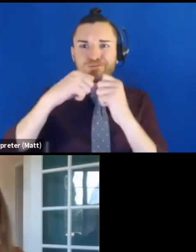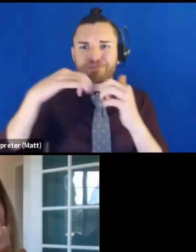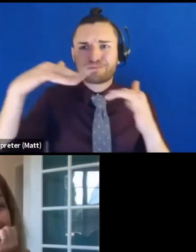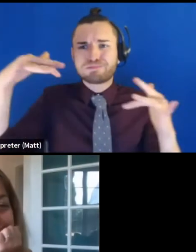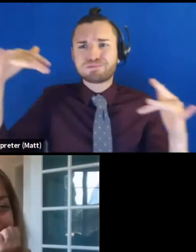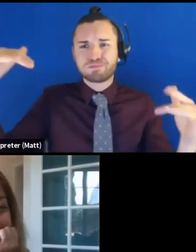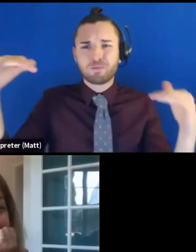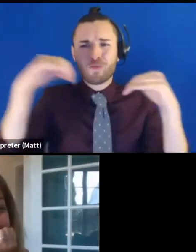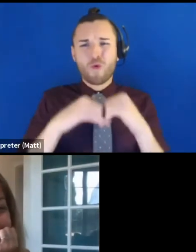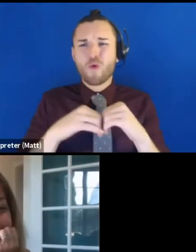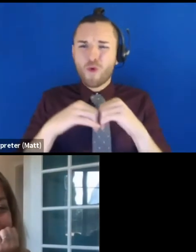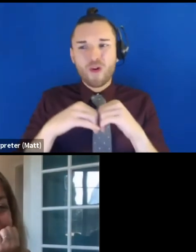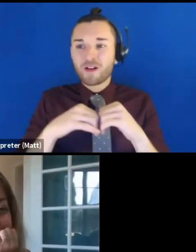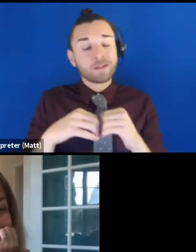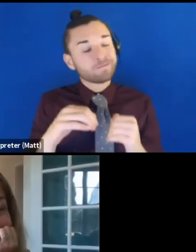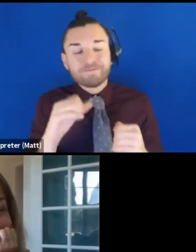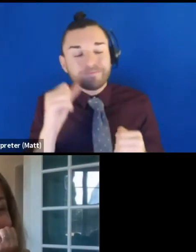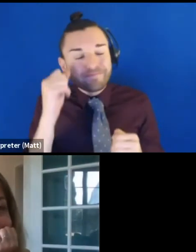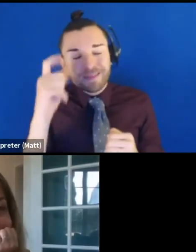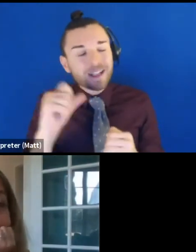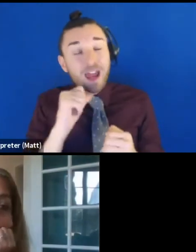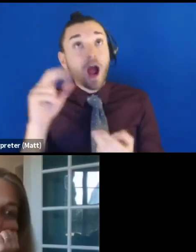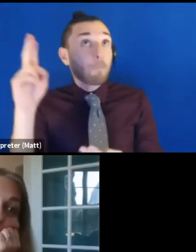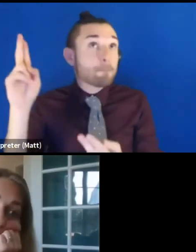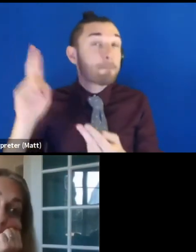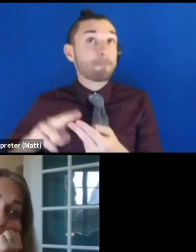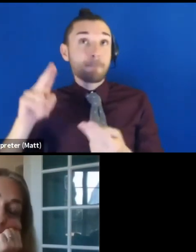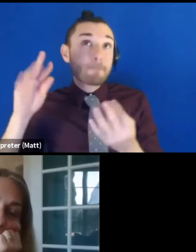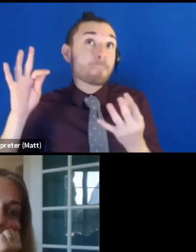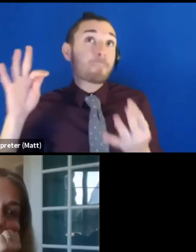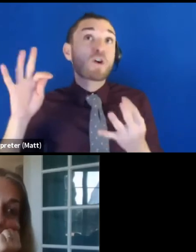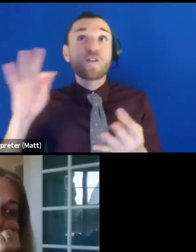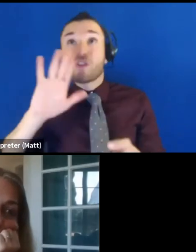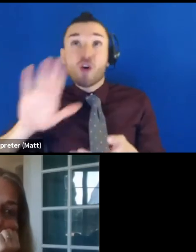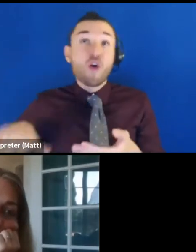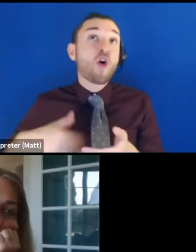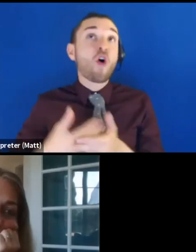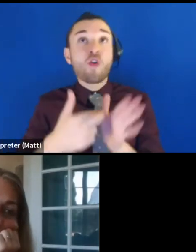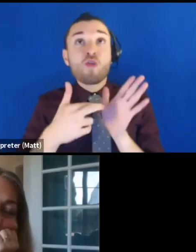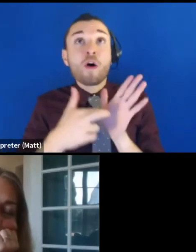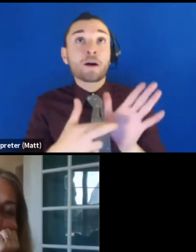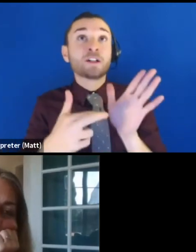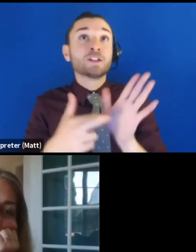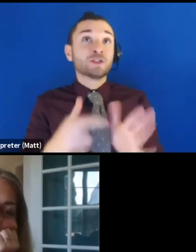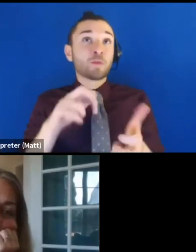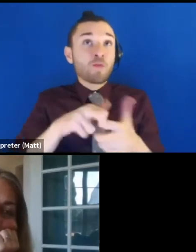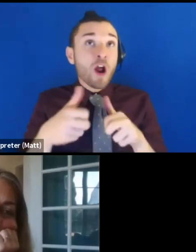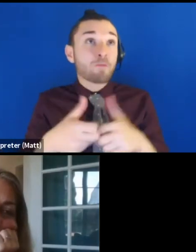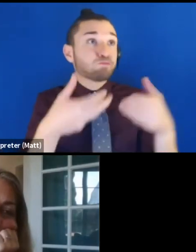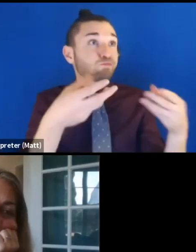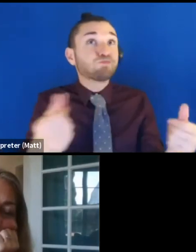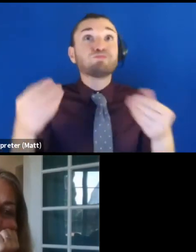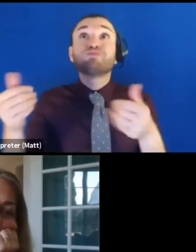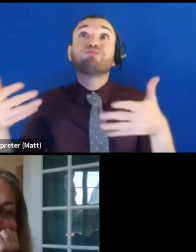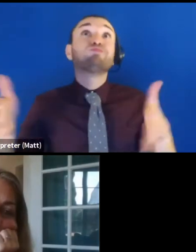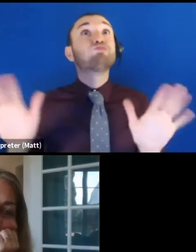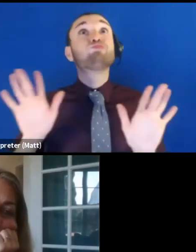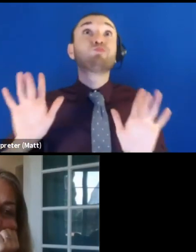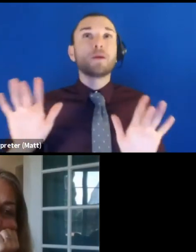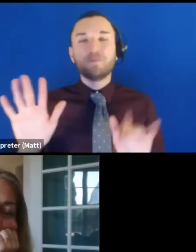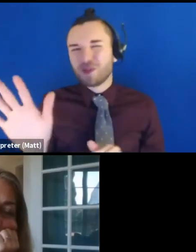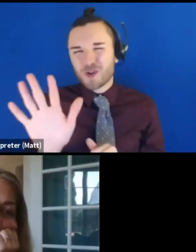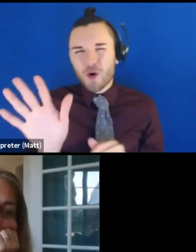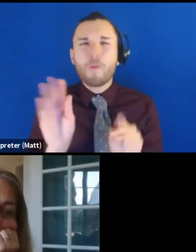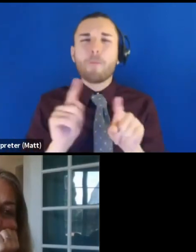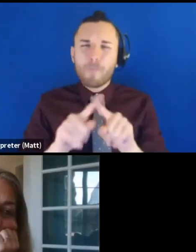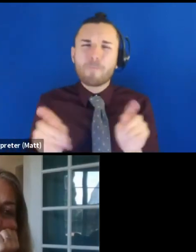not like a utopian situation. It's not like all of TV's problems of representation are solved, but there definitely has been an expansion. And whenever